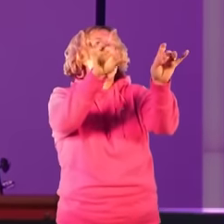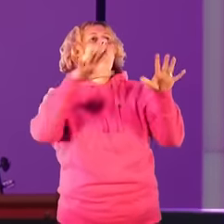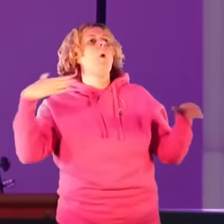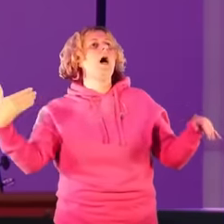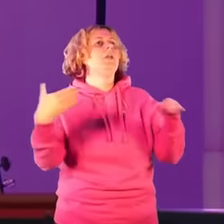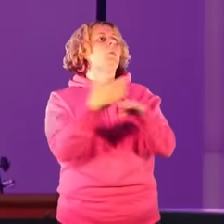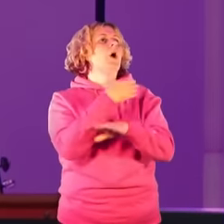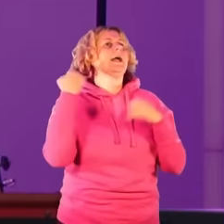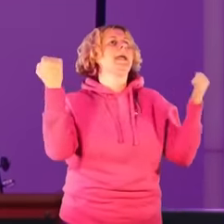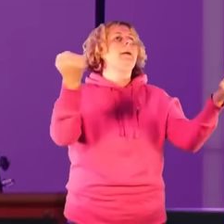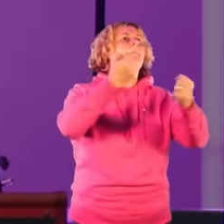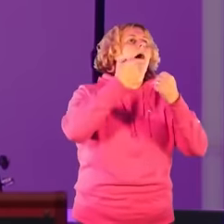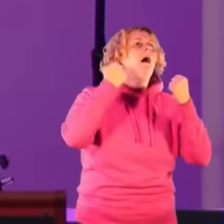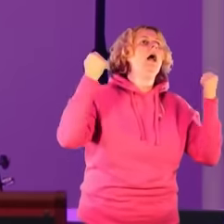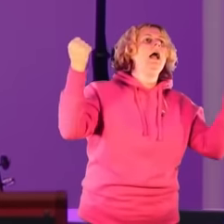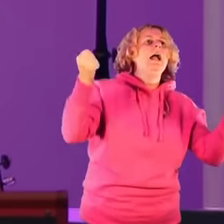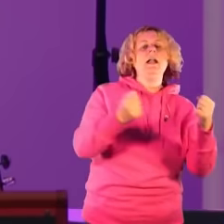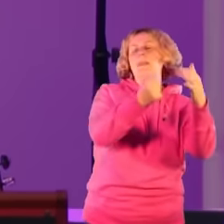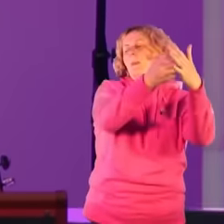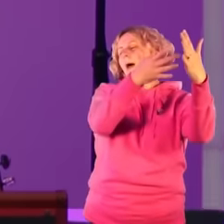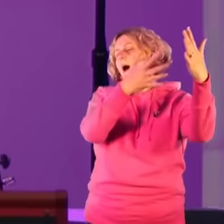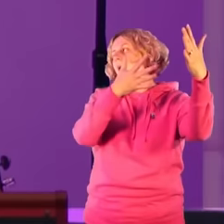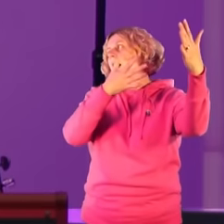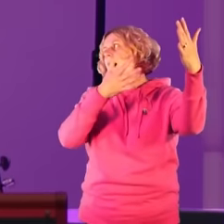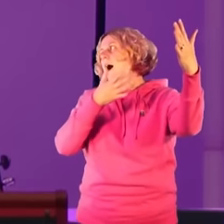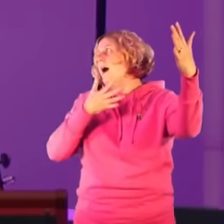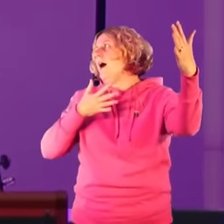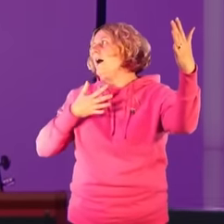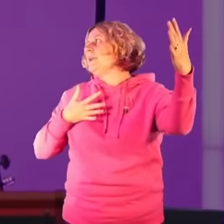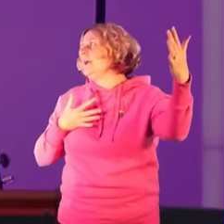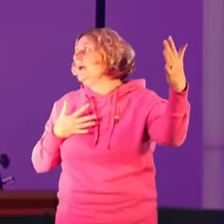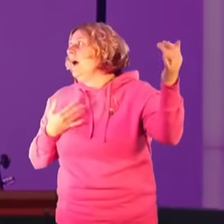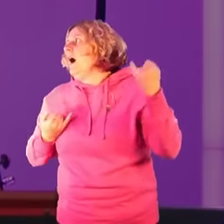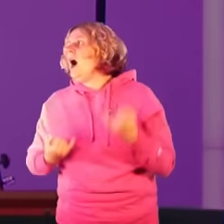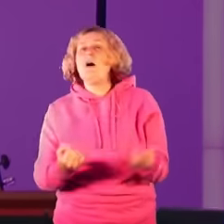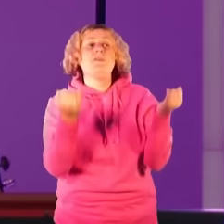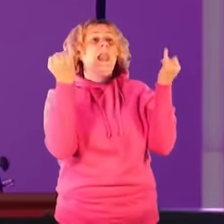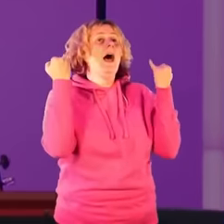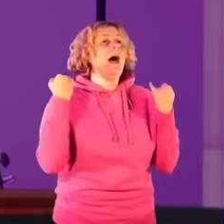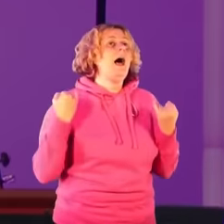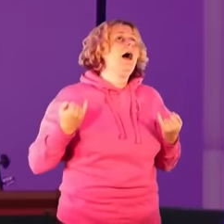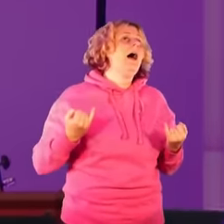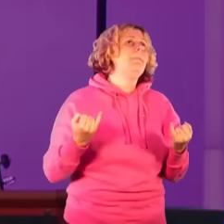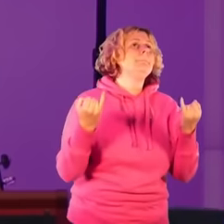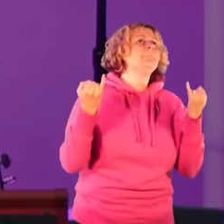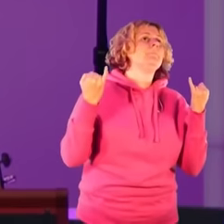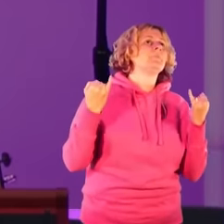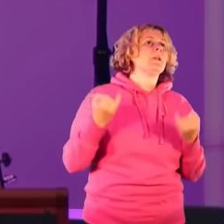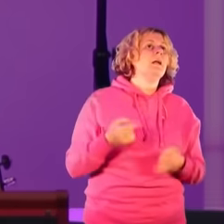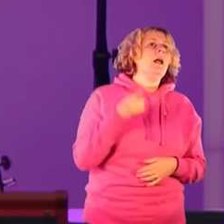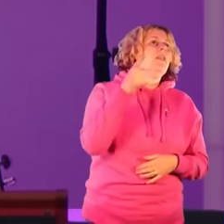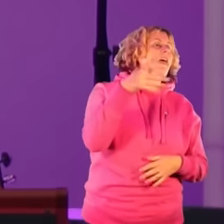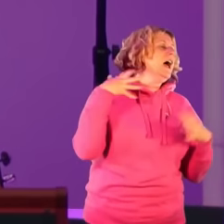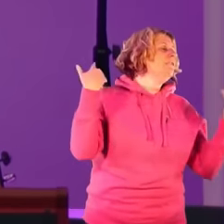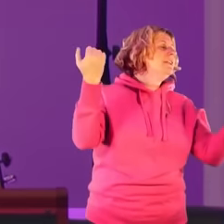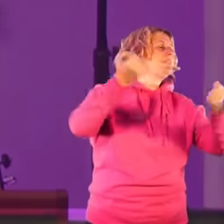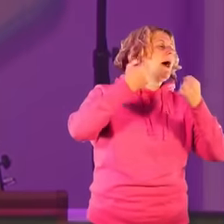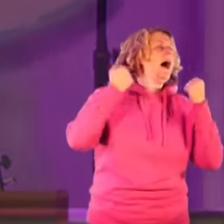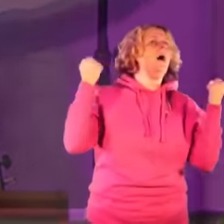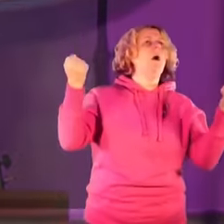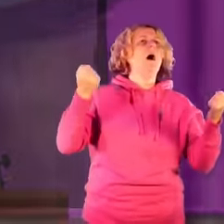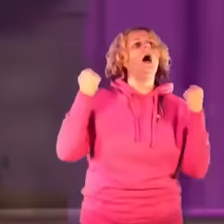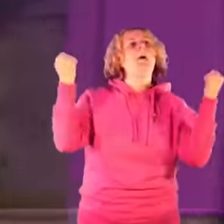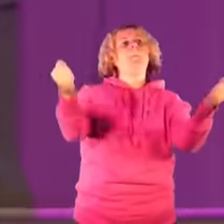power, wonder-working power in the blood of the Lamb. There